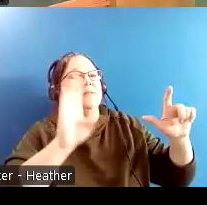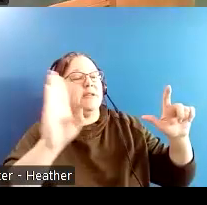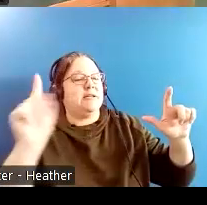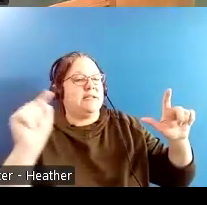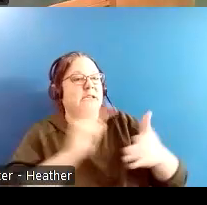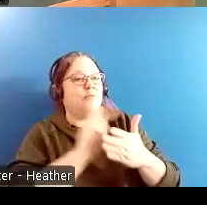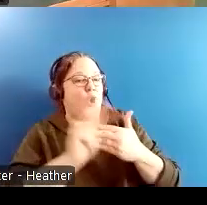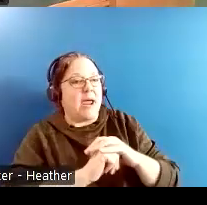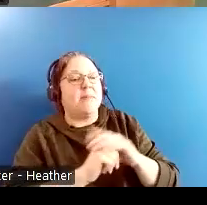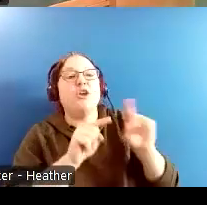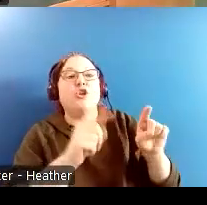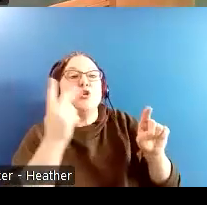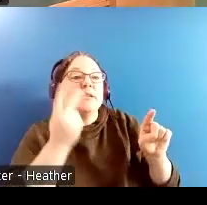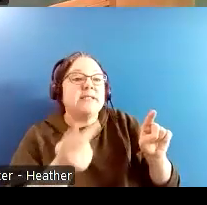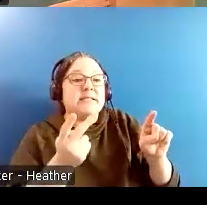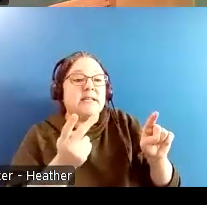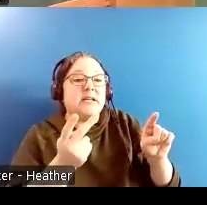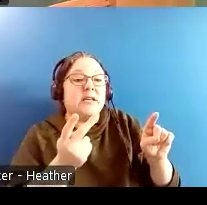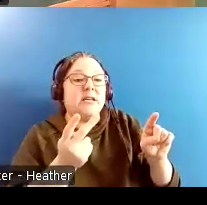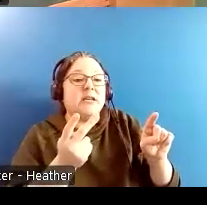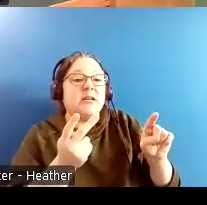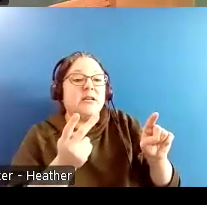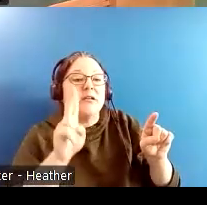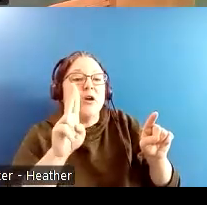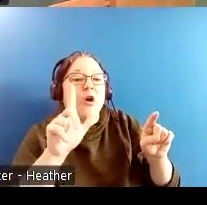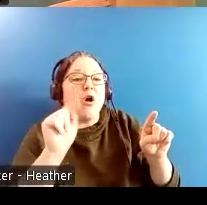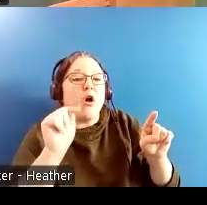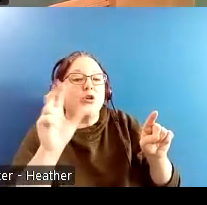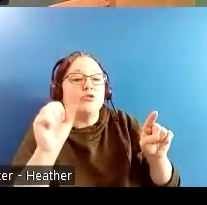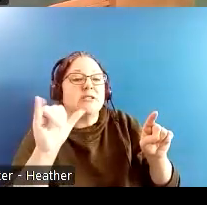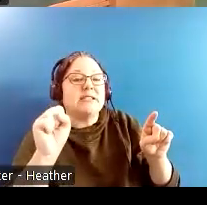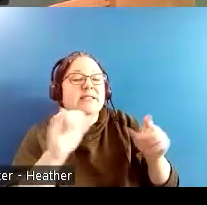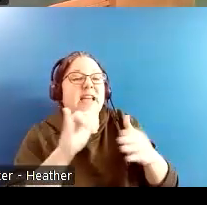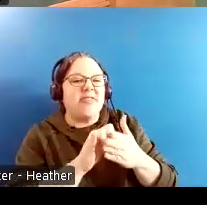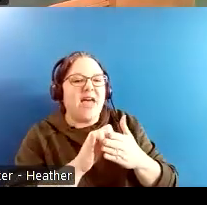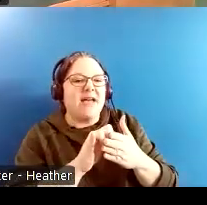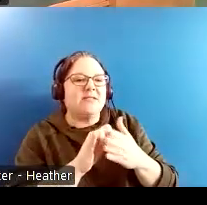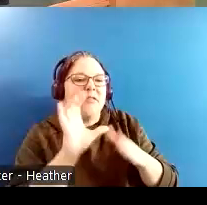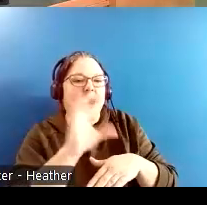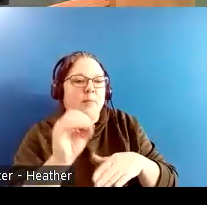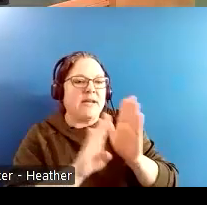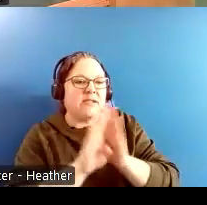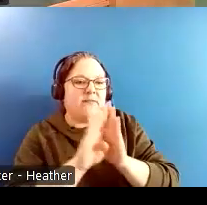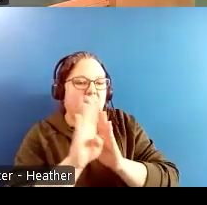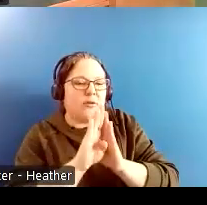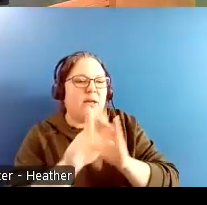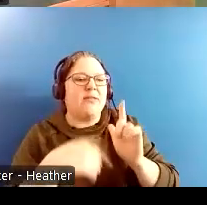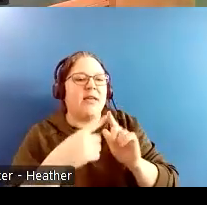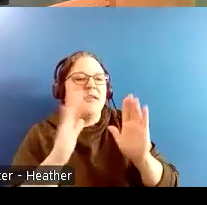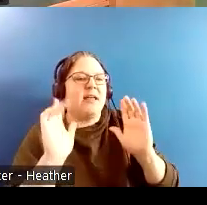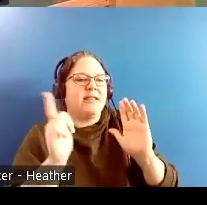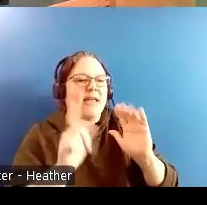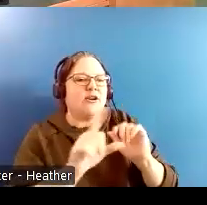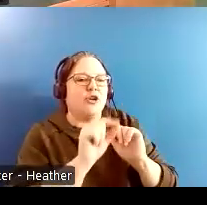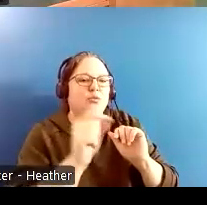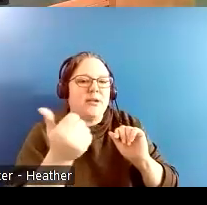program. You see Ultrasys is the name of the UK company that developed it, and UPMC at the bottom, later around 2010,